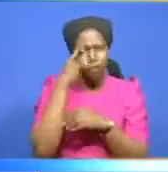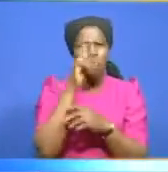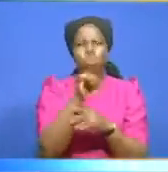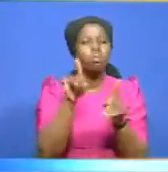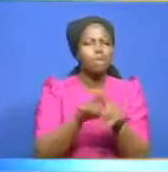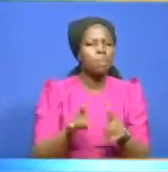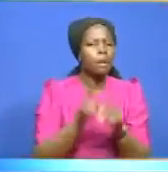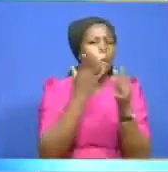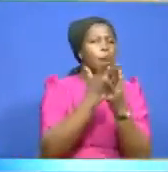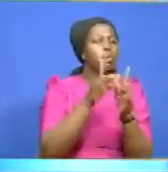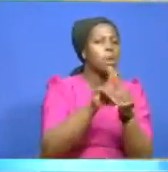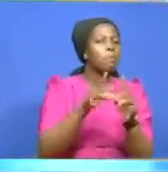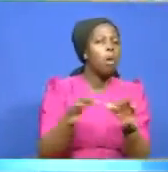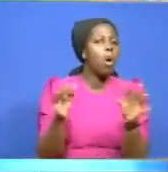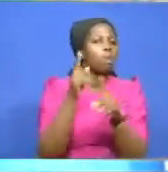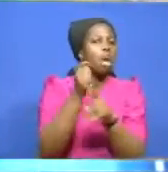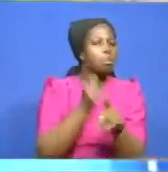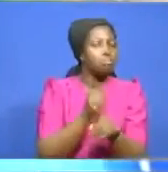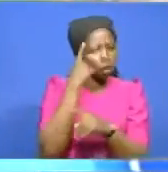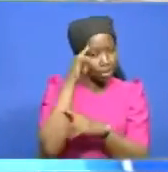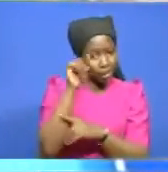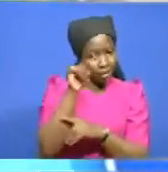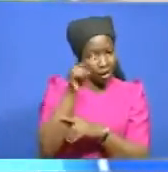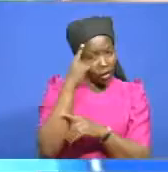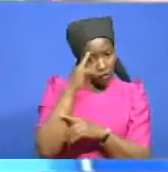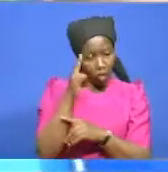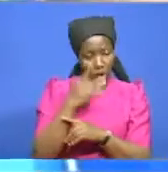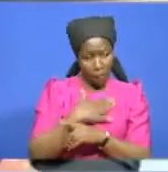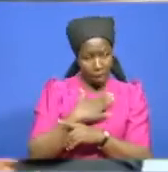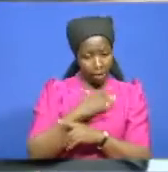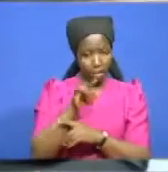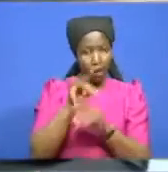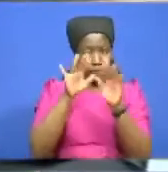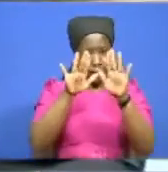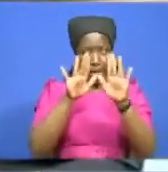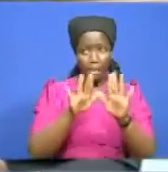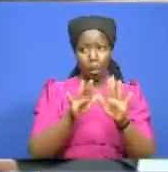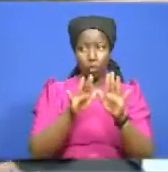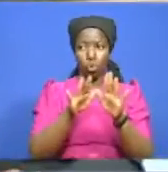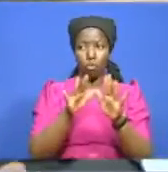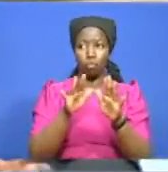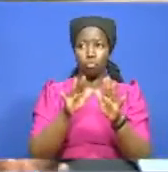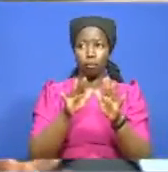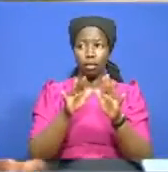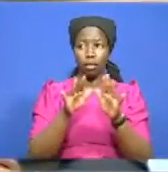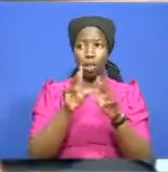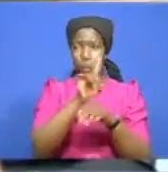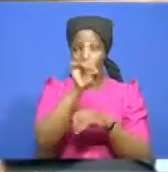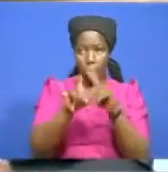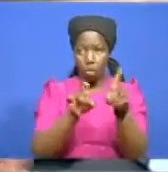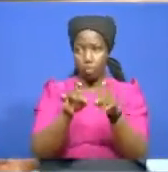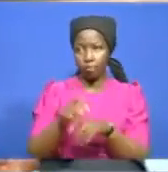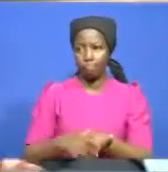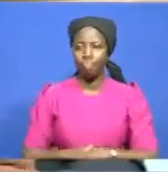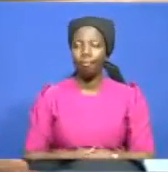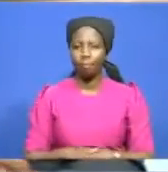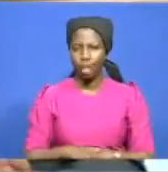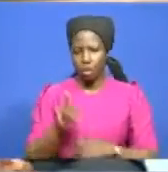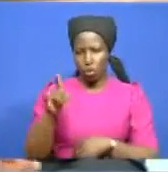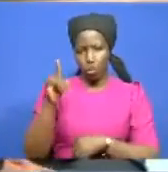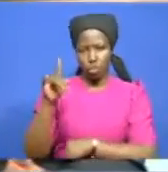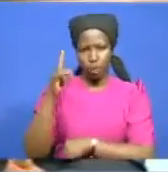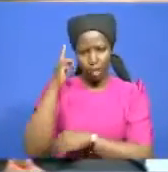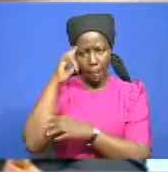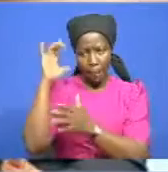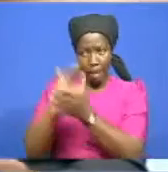For me, those are the fundamental questions. Mm-hmm. Speaking of facilitation, do you believe consumers maybe need